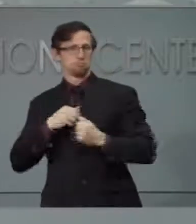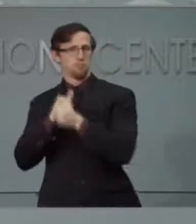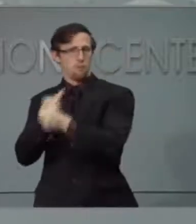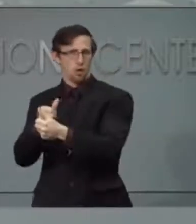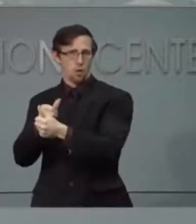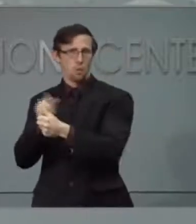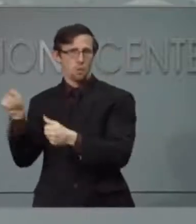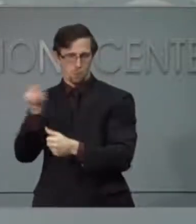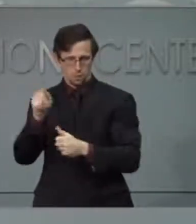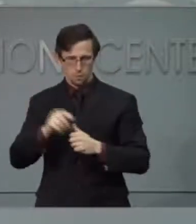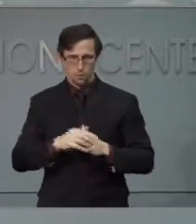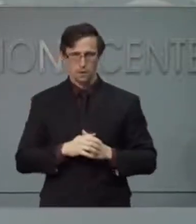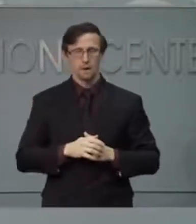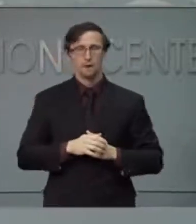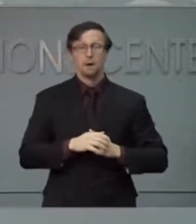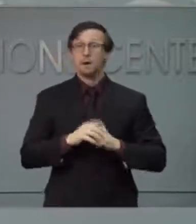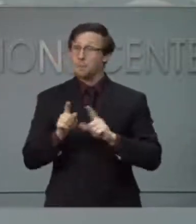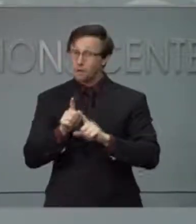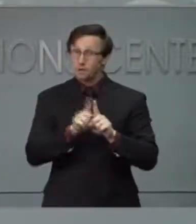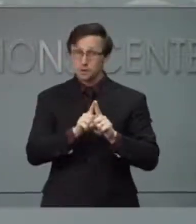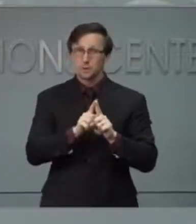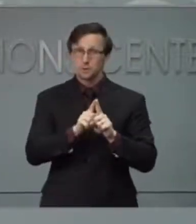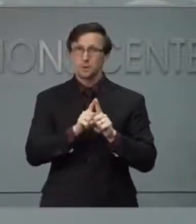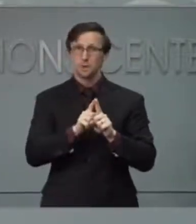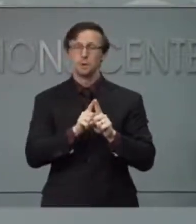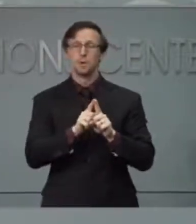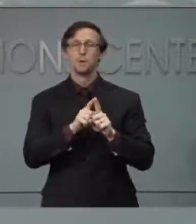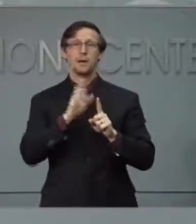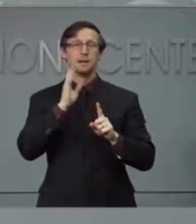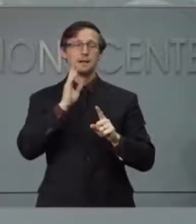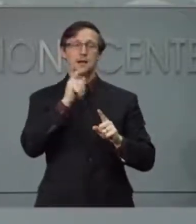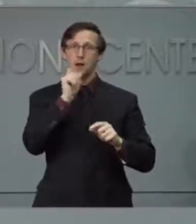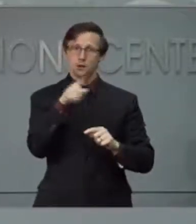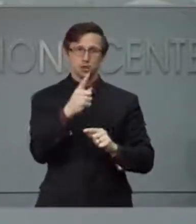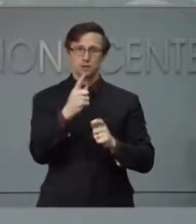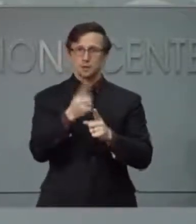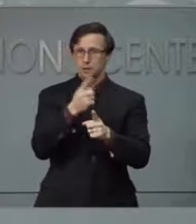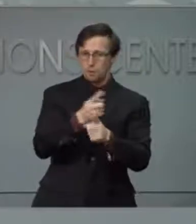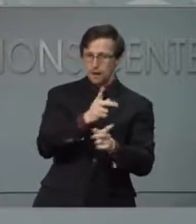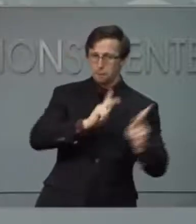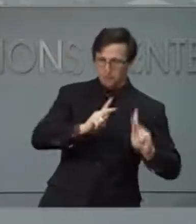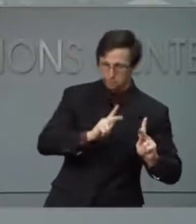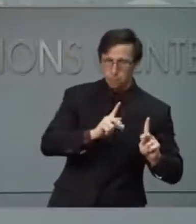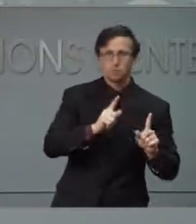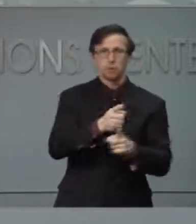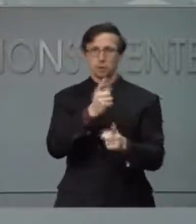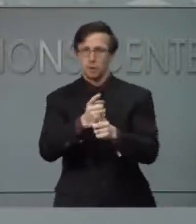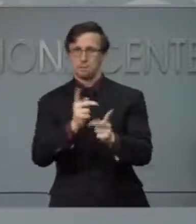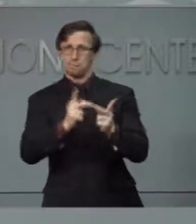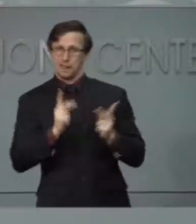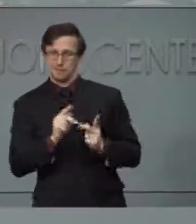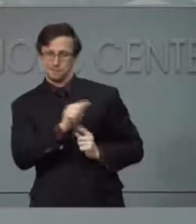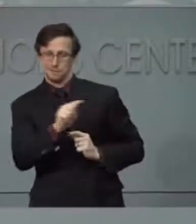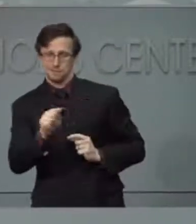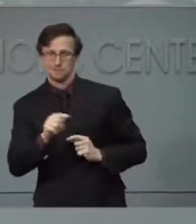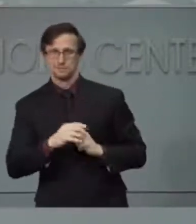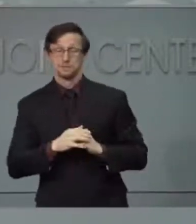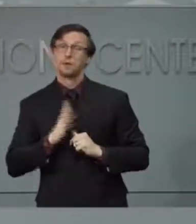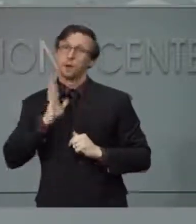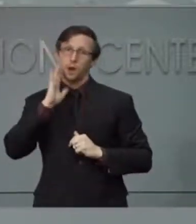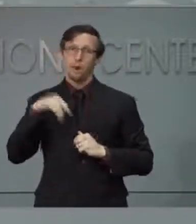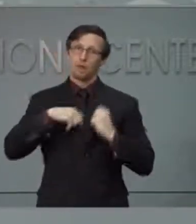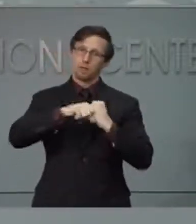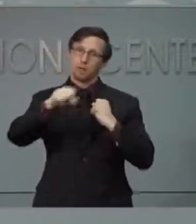chronic conditions, while we also target them to settings we know are higher risk. So I know that was a long answer, but really want folks